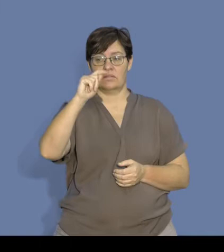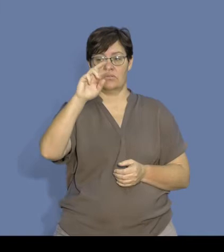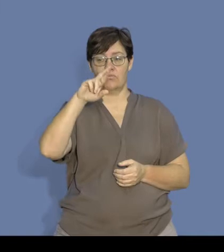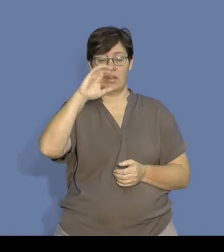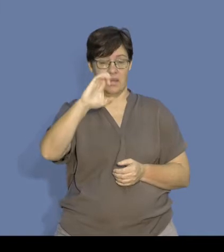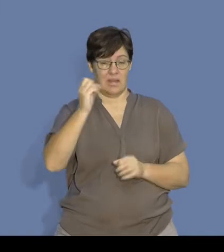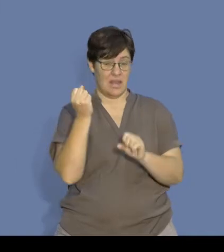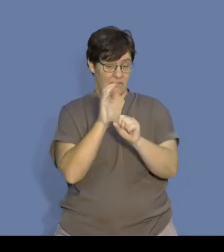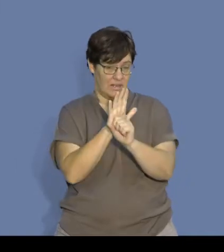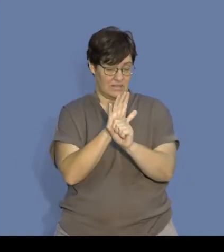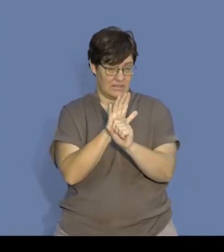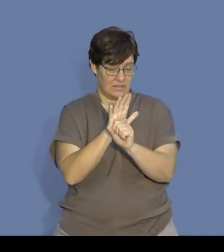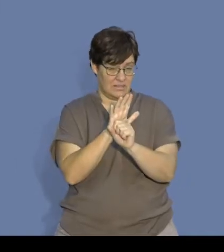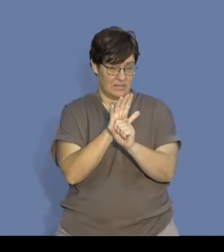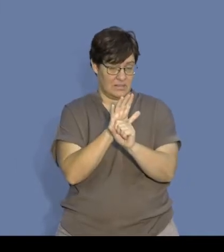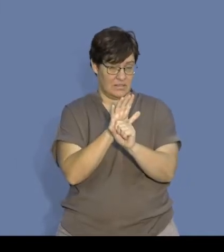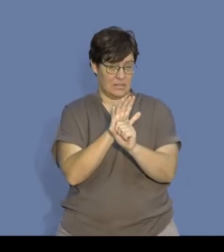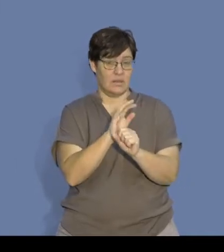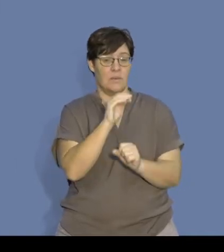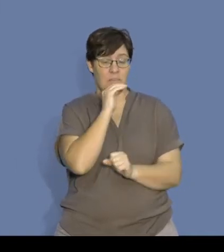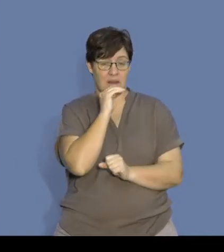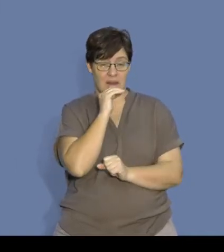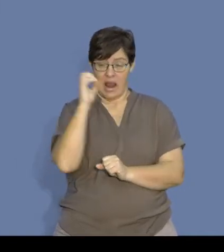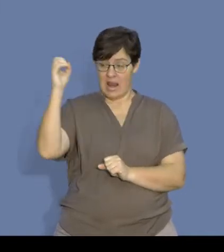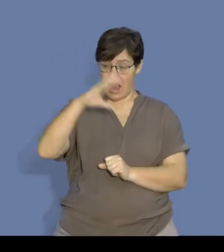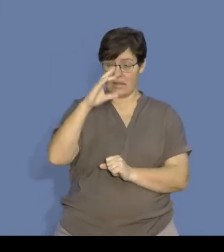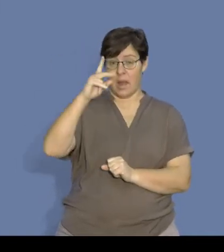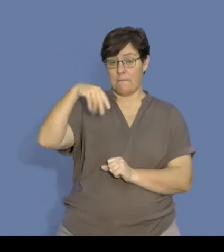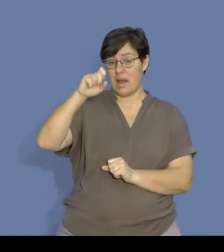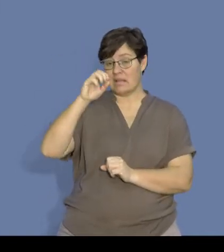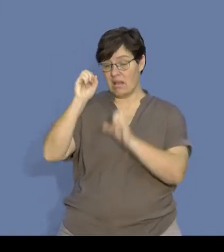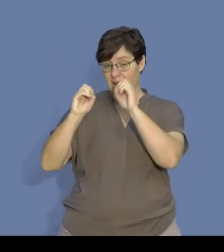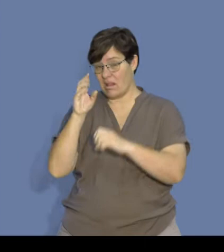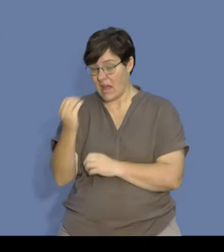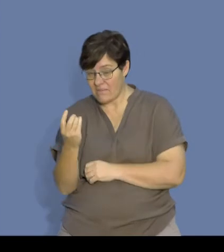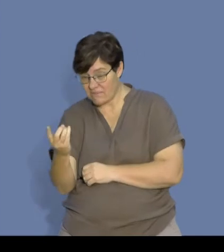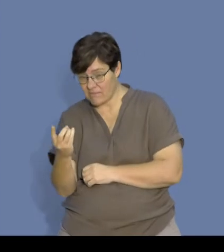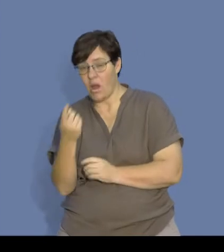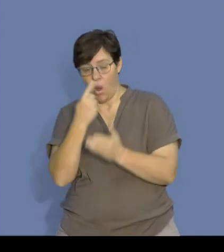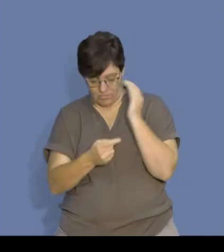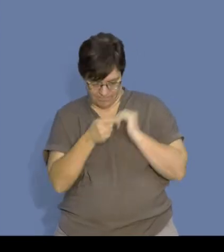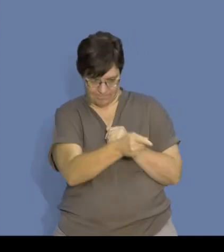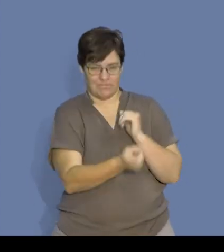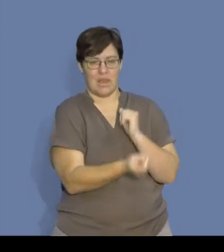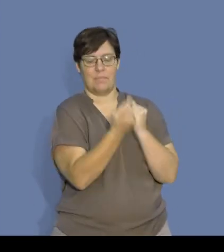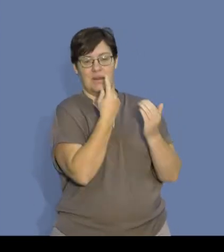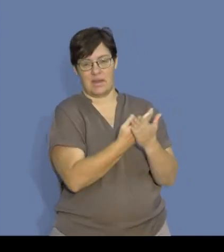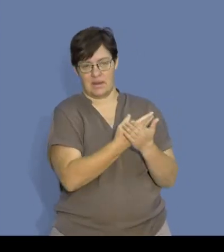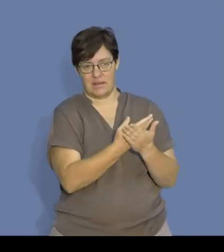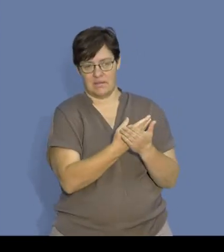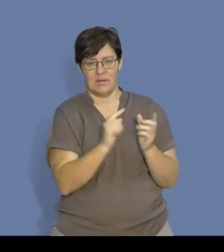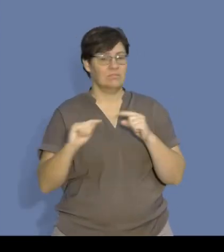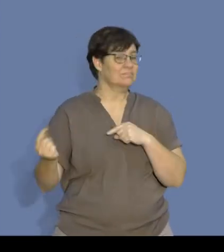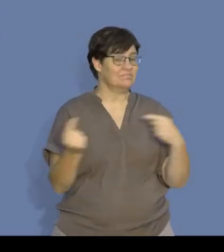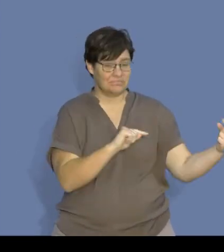possible if light is a particle. And we're going to prove that later on. And this has been a debate in